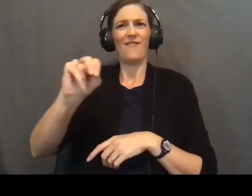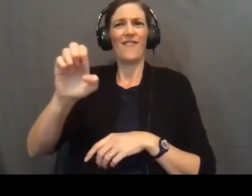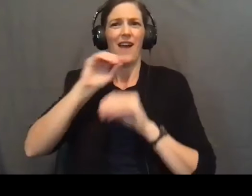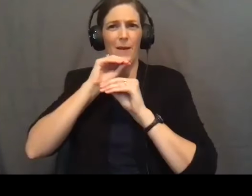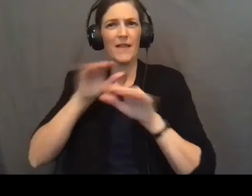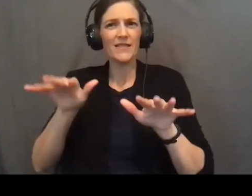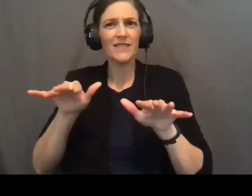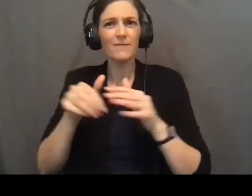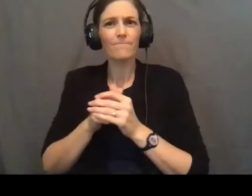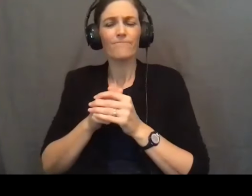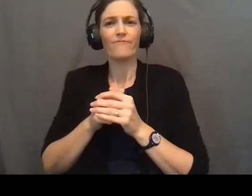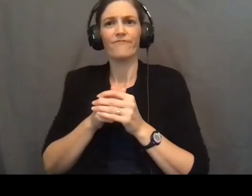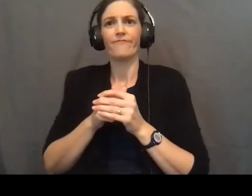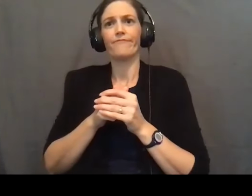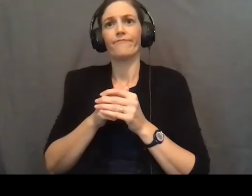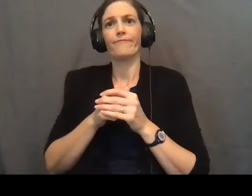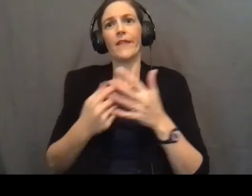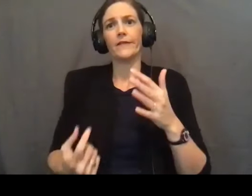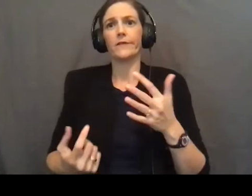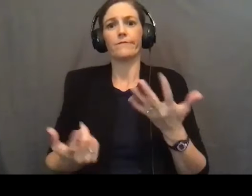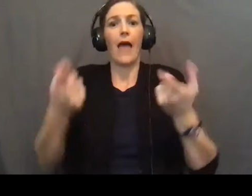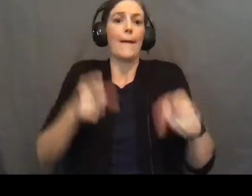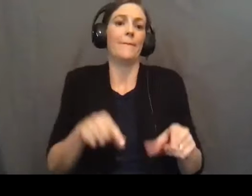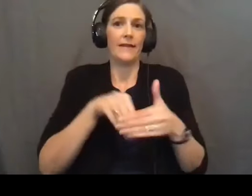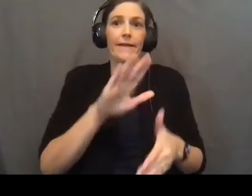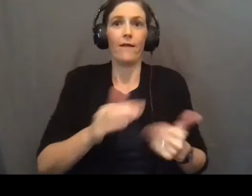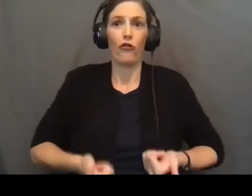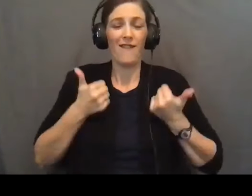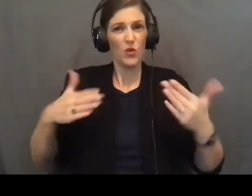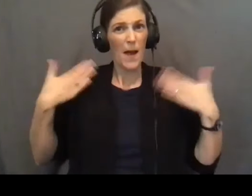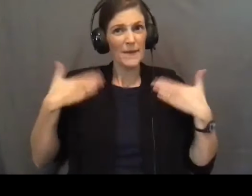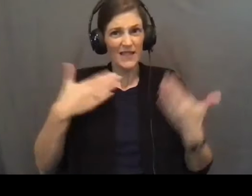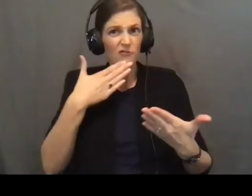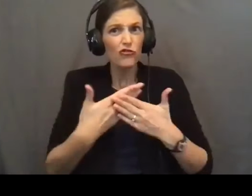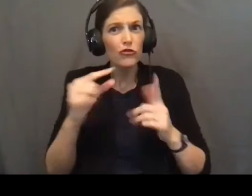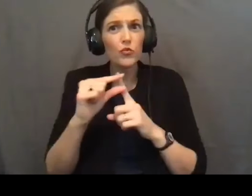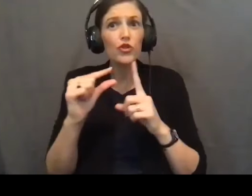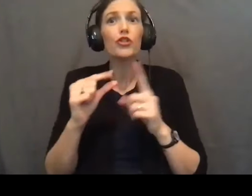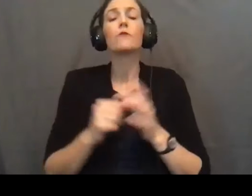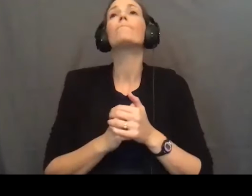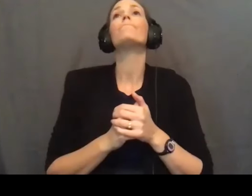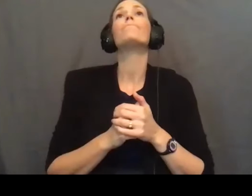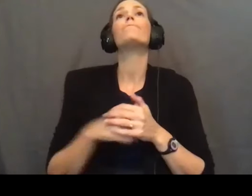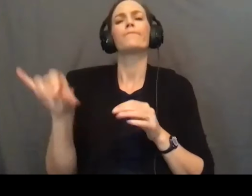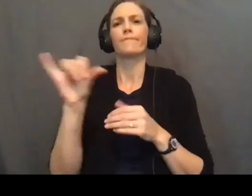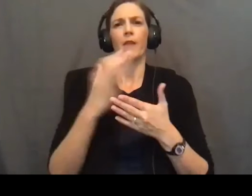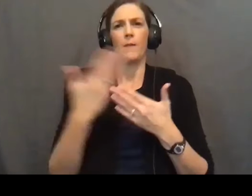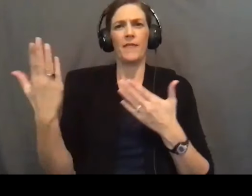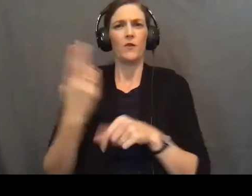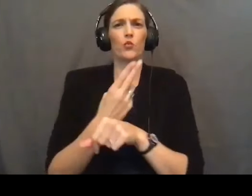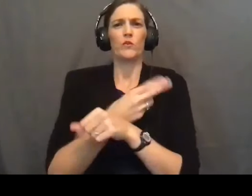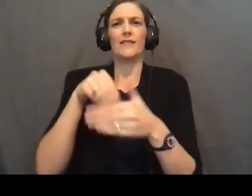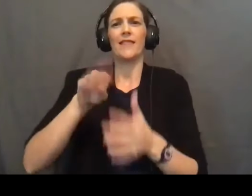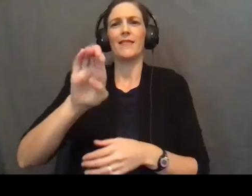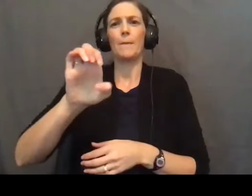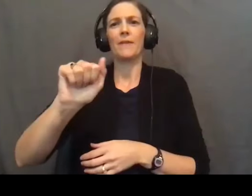come into that person's life. So happy is a good word for it. The same thing is also used in the Beatitudes.